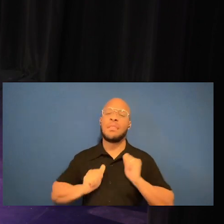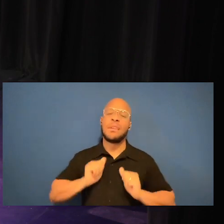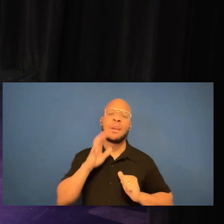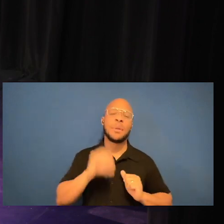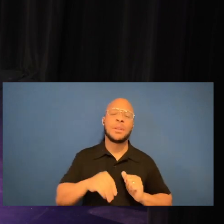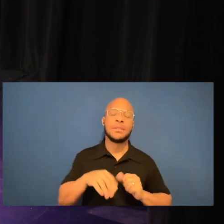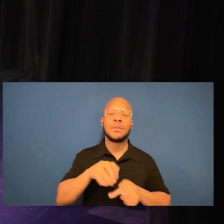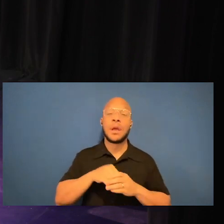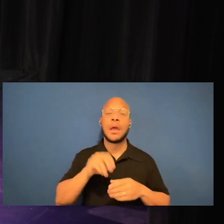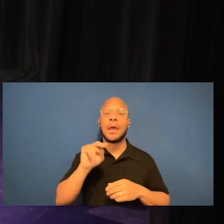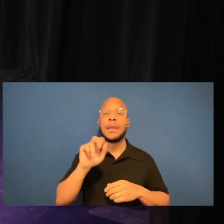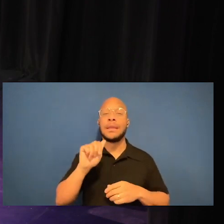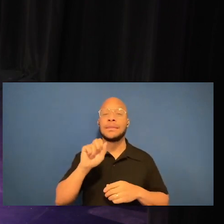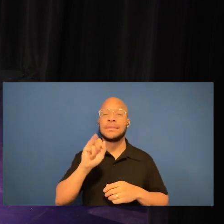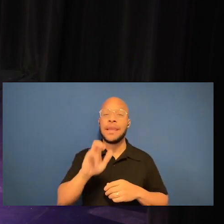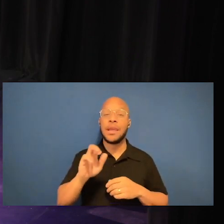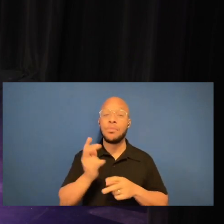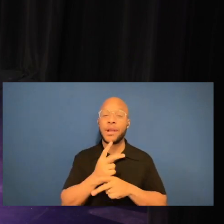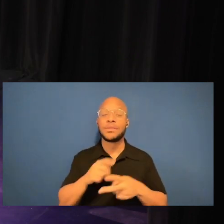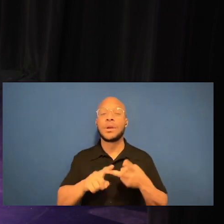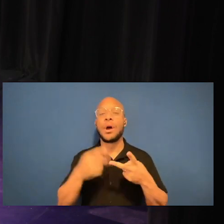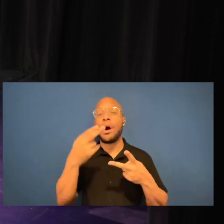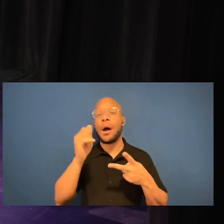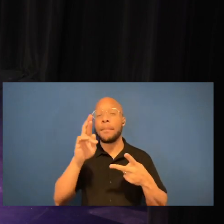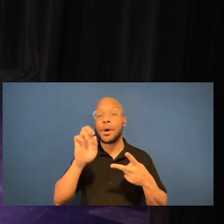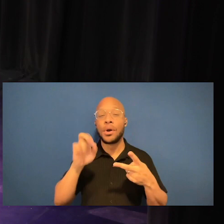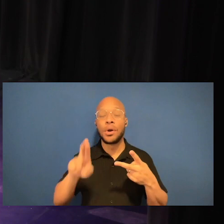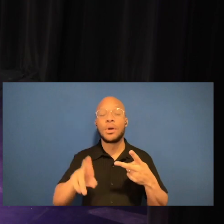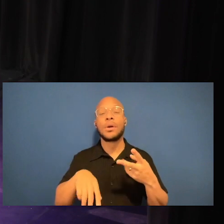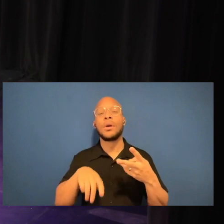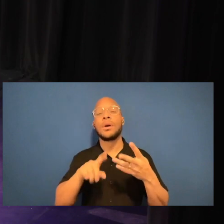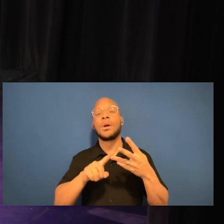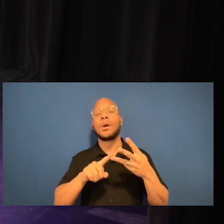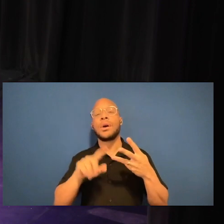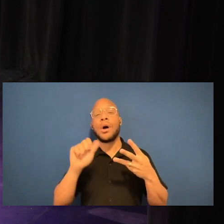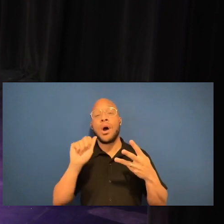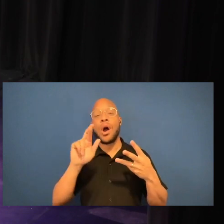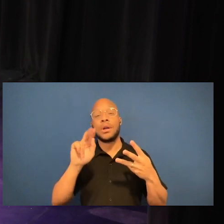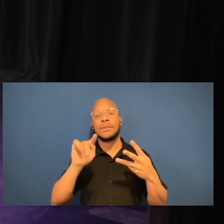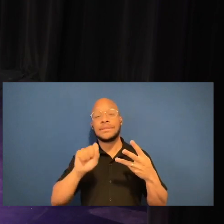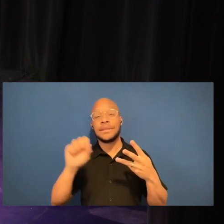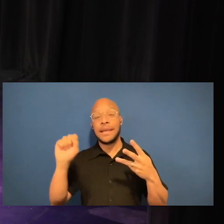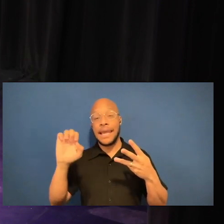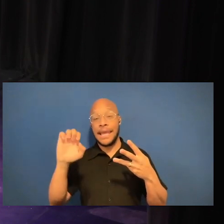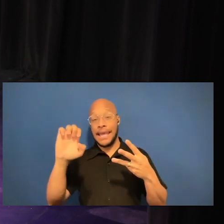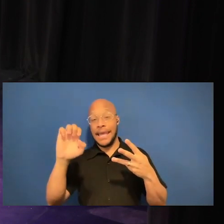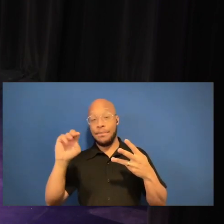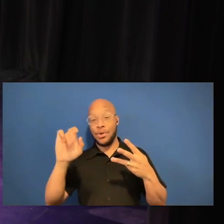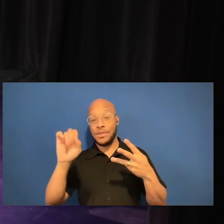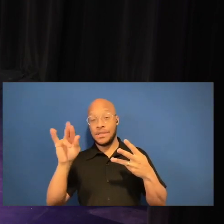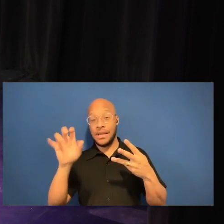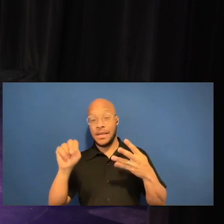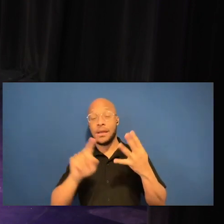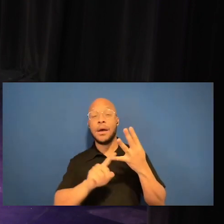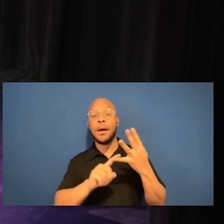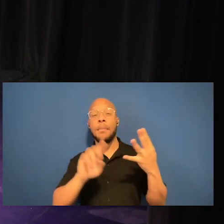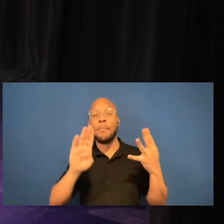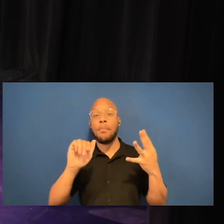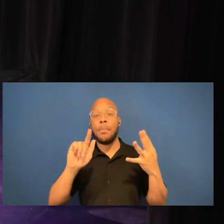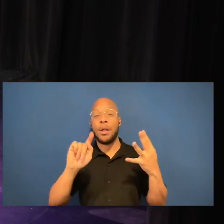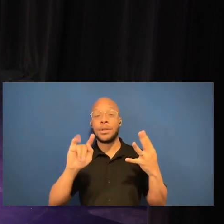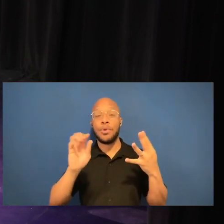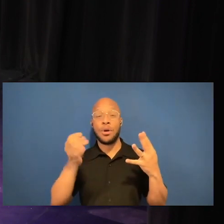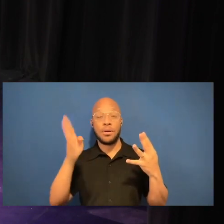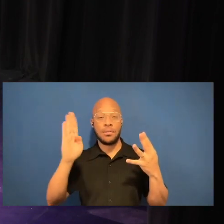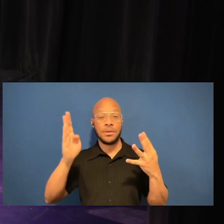Hartford Stage, Arts Emerson, Baltimore Center Stage, and the Repertory Theater in St. Louis. When she was named the Augustin Family Artistic Director